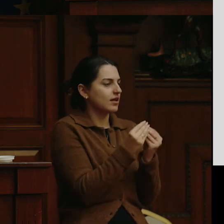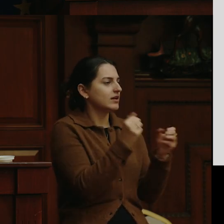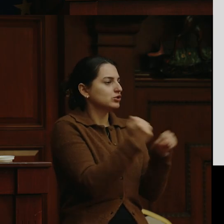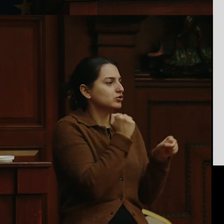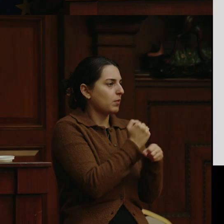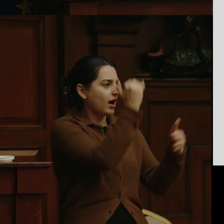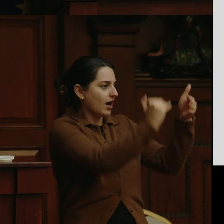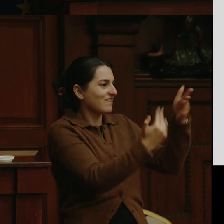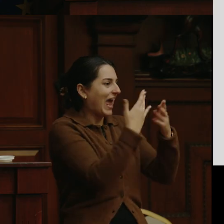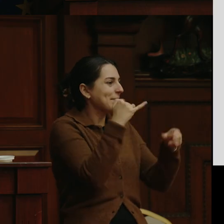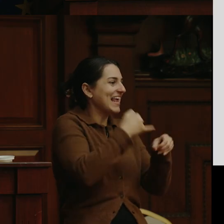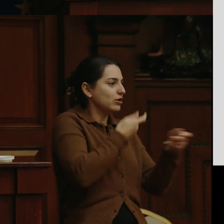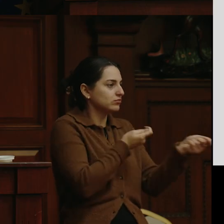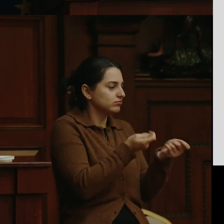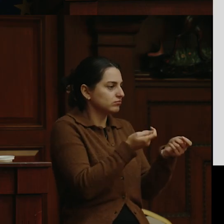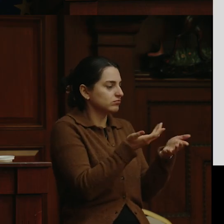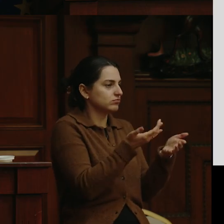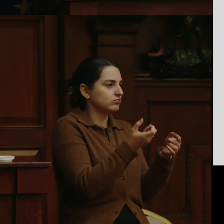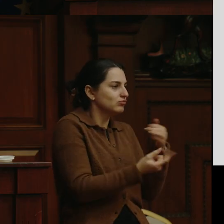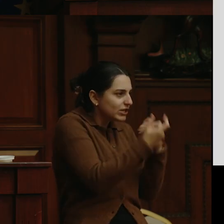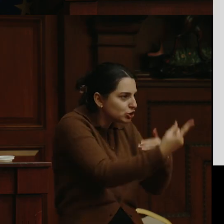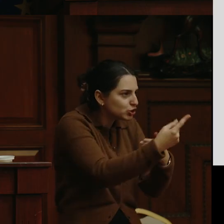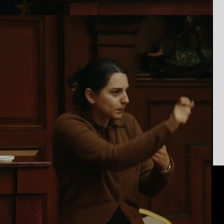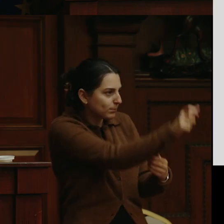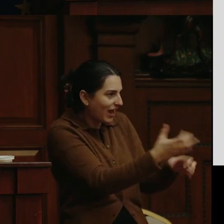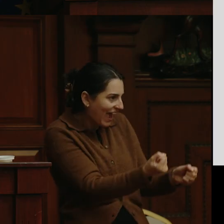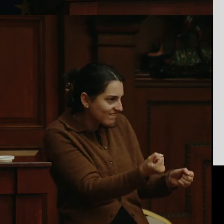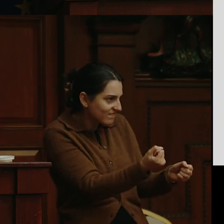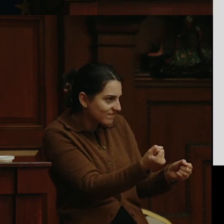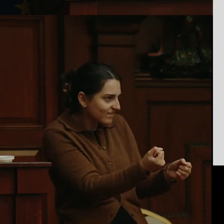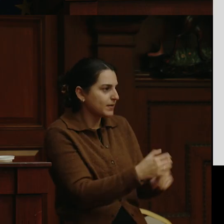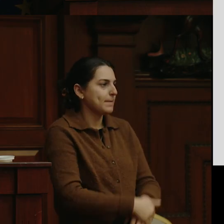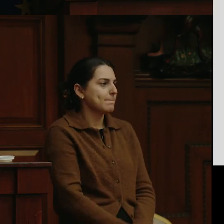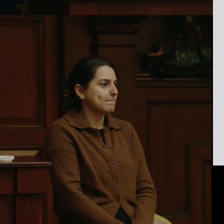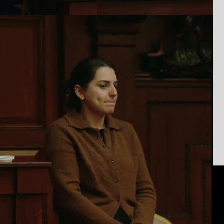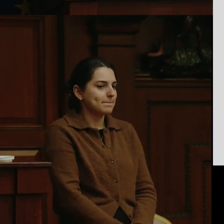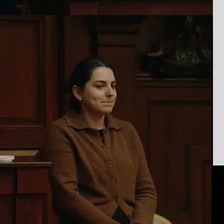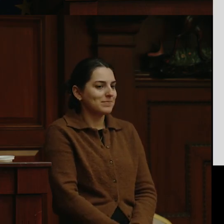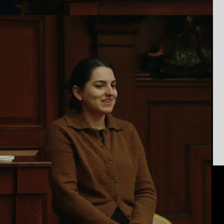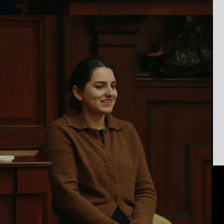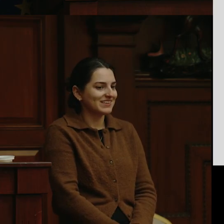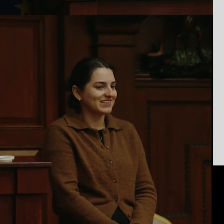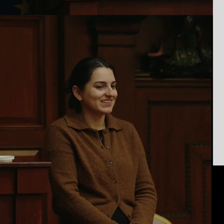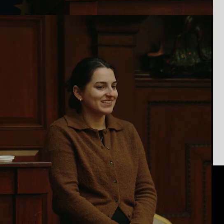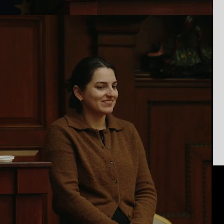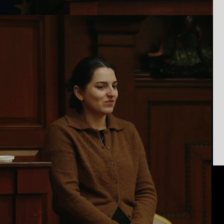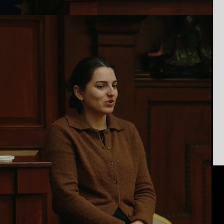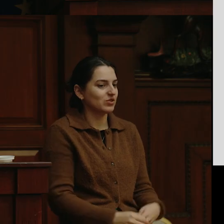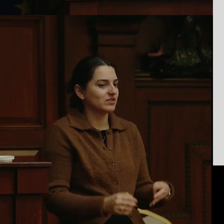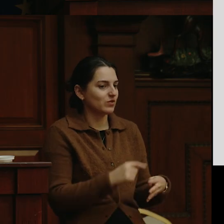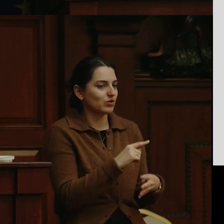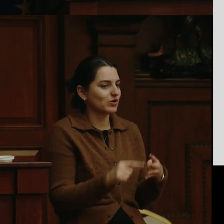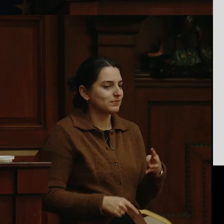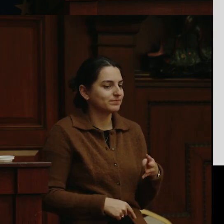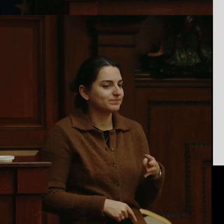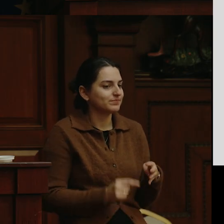of all the different clinical issues that a patient can have. The blue line is